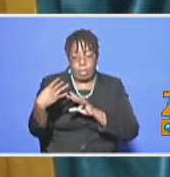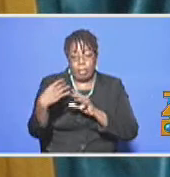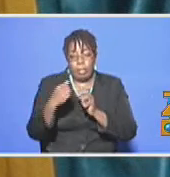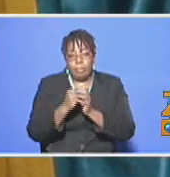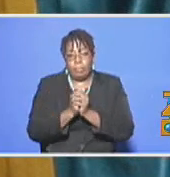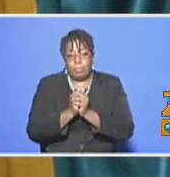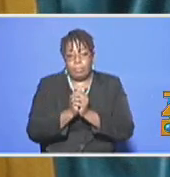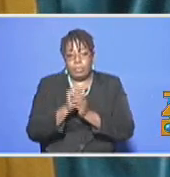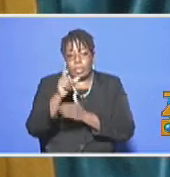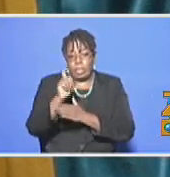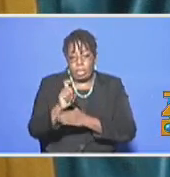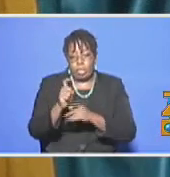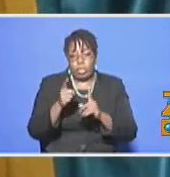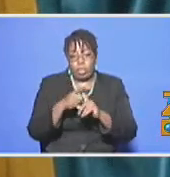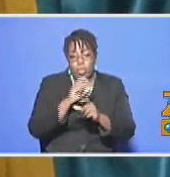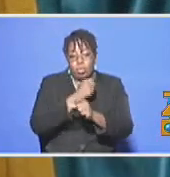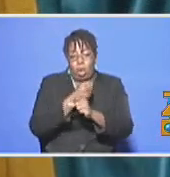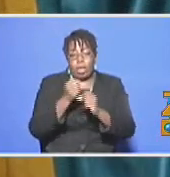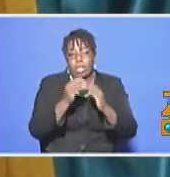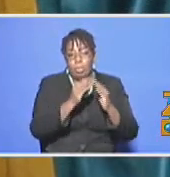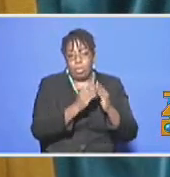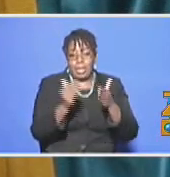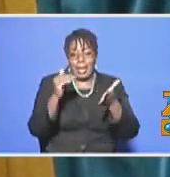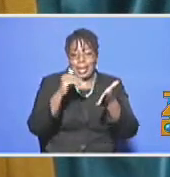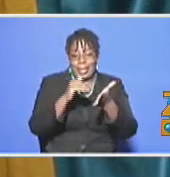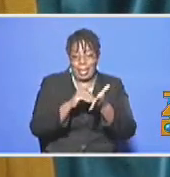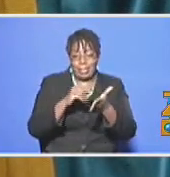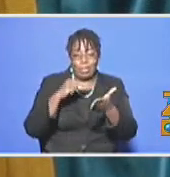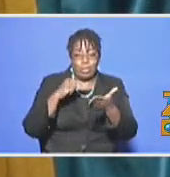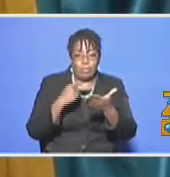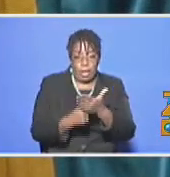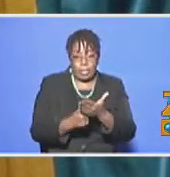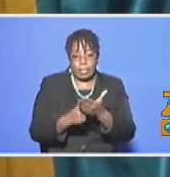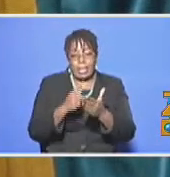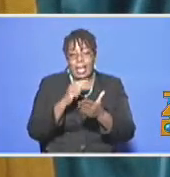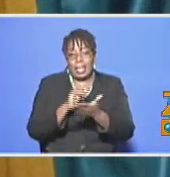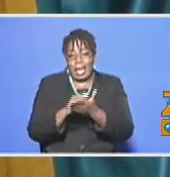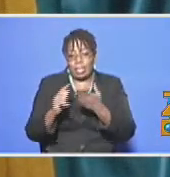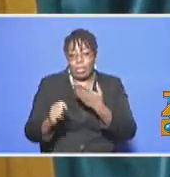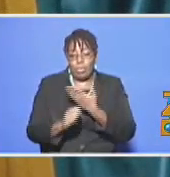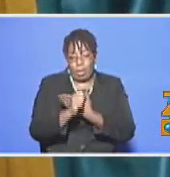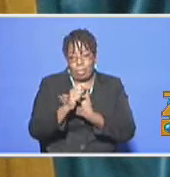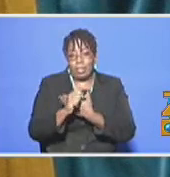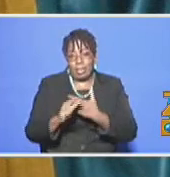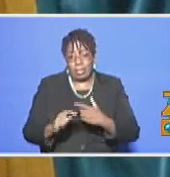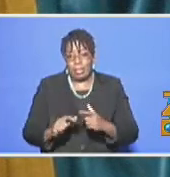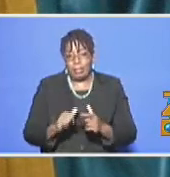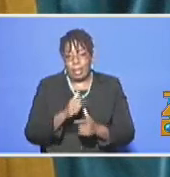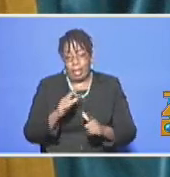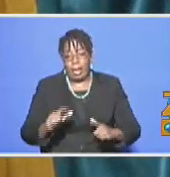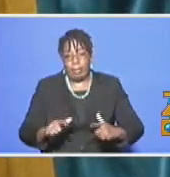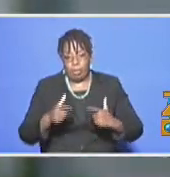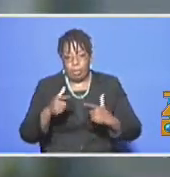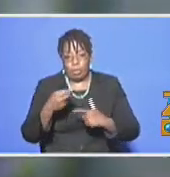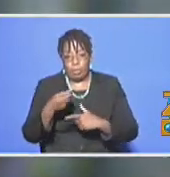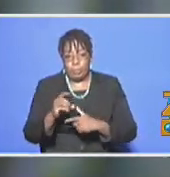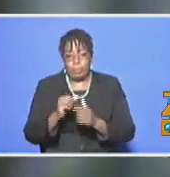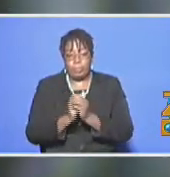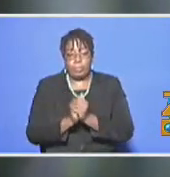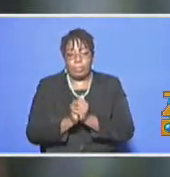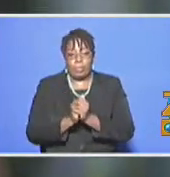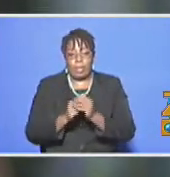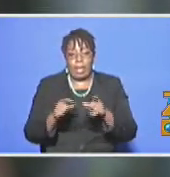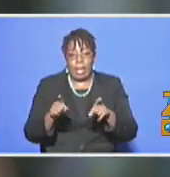to fortify communities against those factors that threaten their liability. As the world mourns